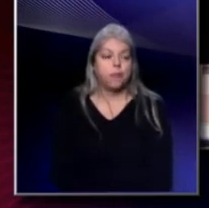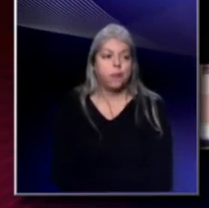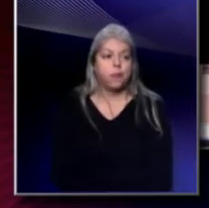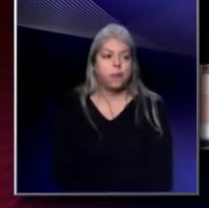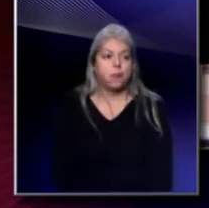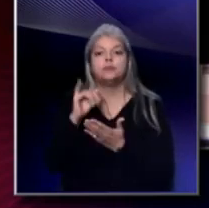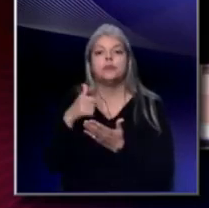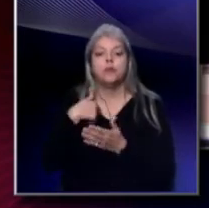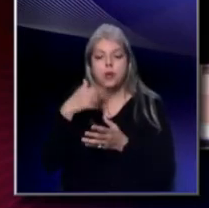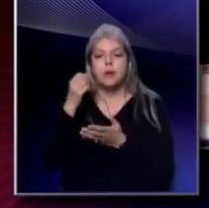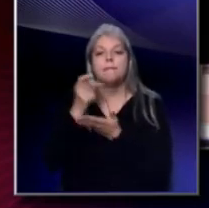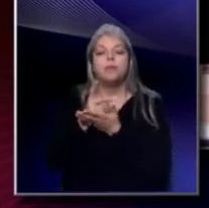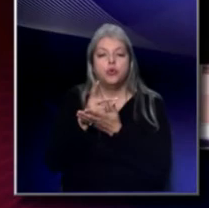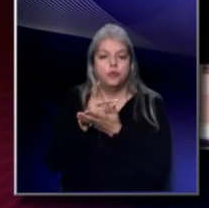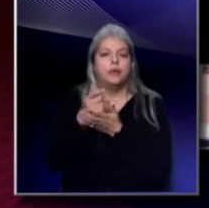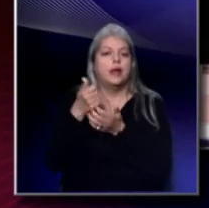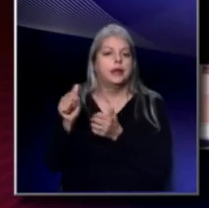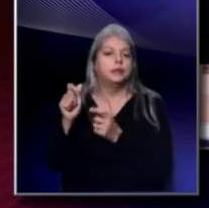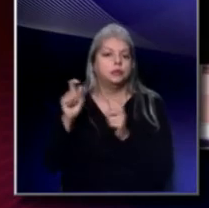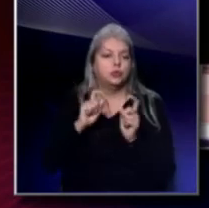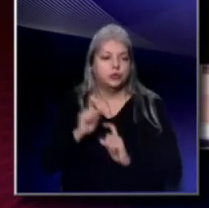This is Duquesne.